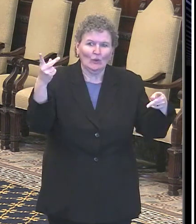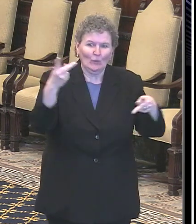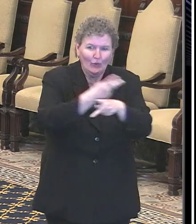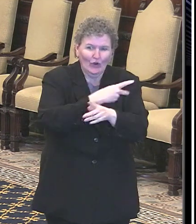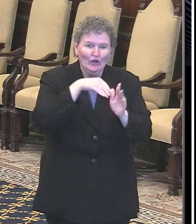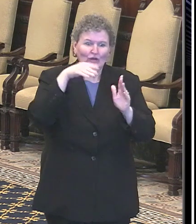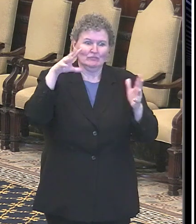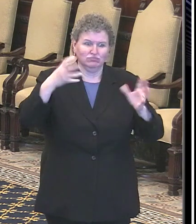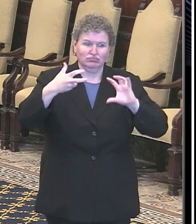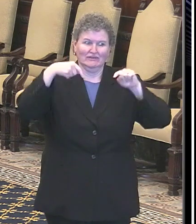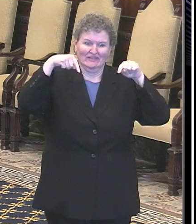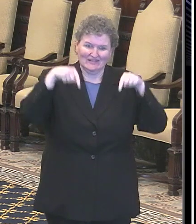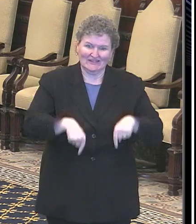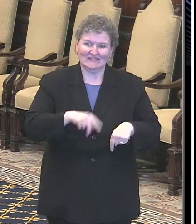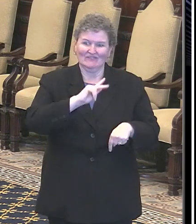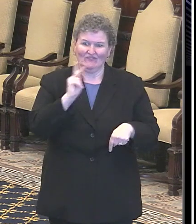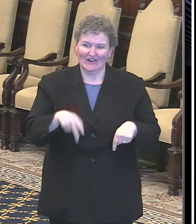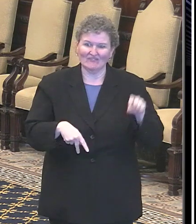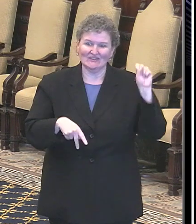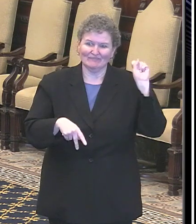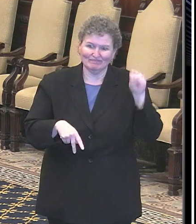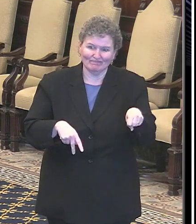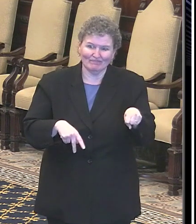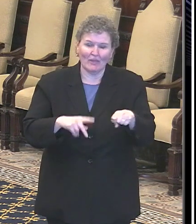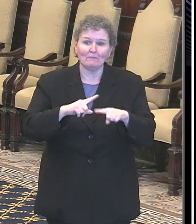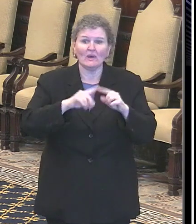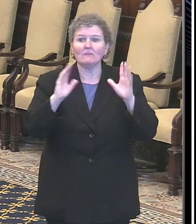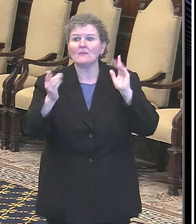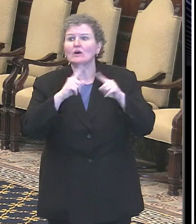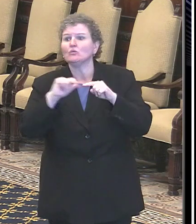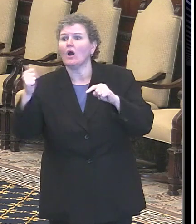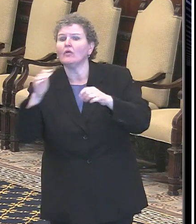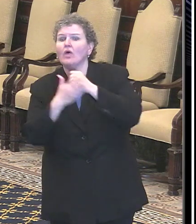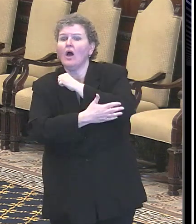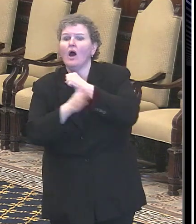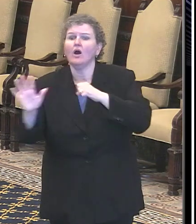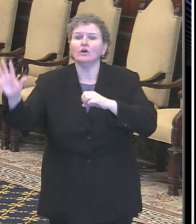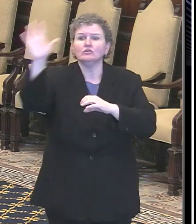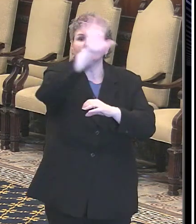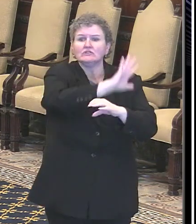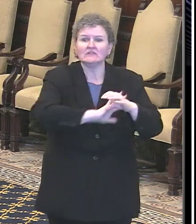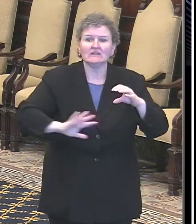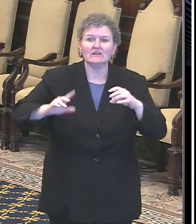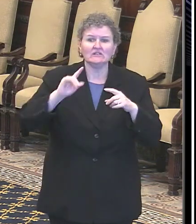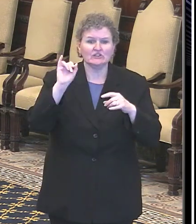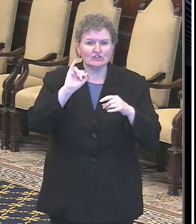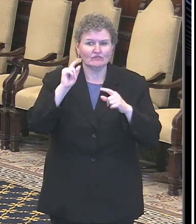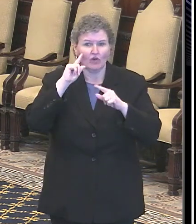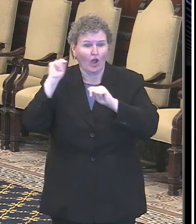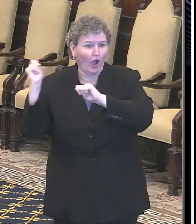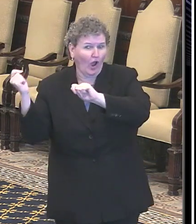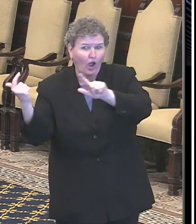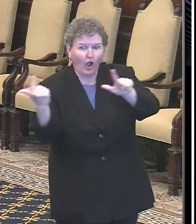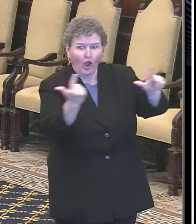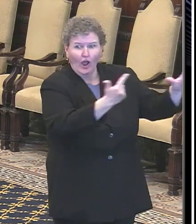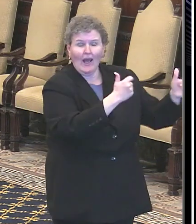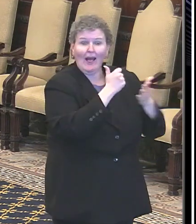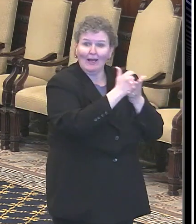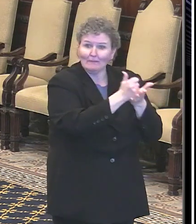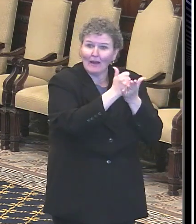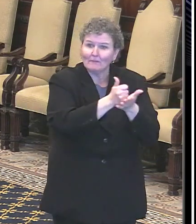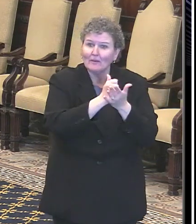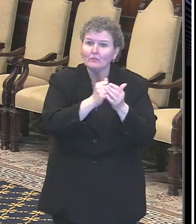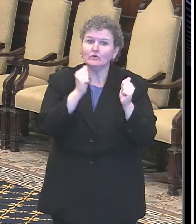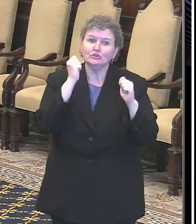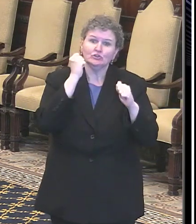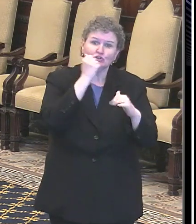helped move the situation along in other countries that have health coverage for everyone. Countries like Germany,